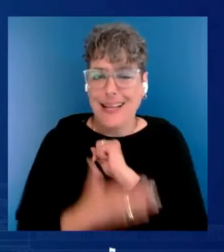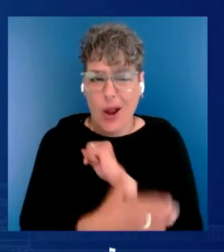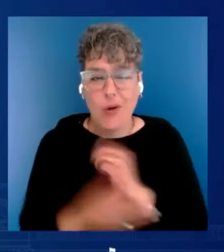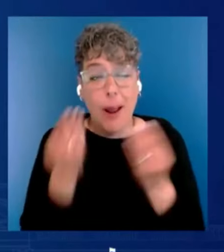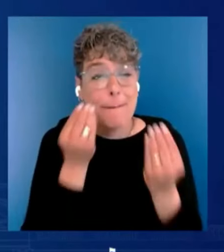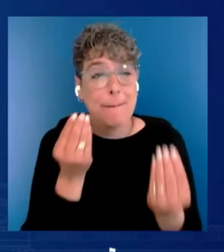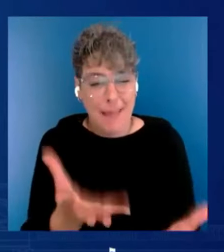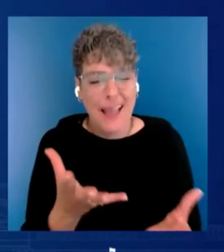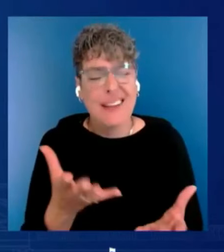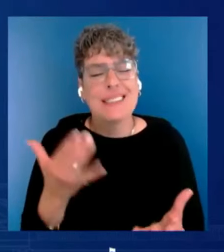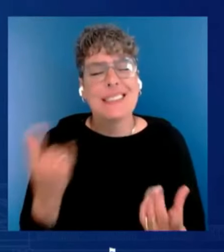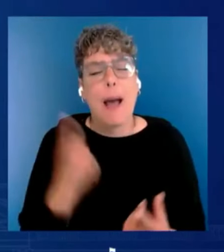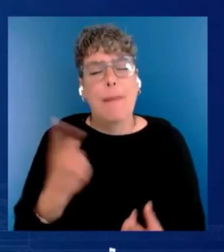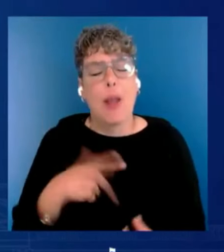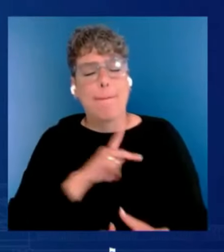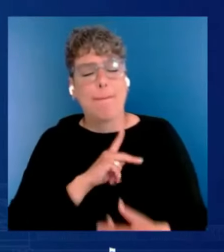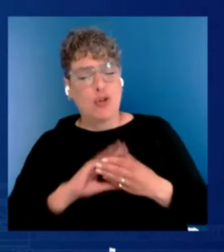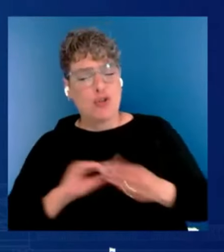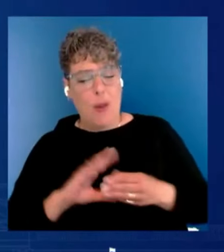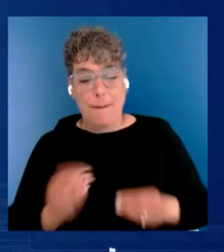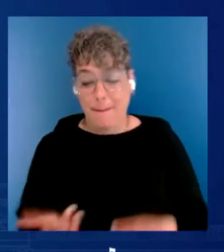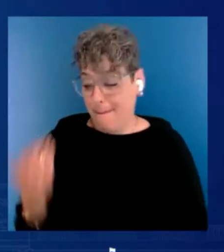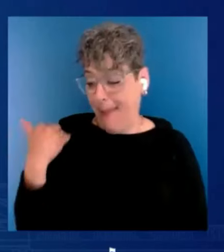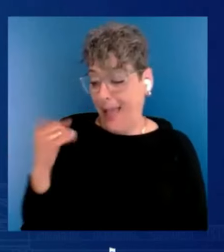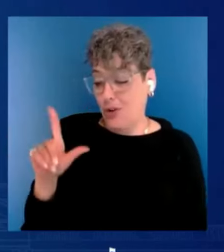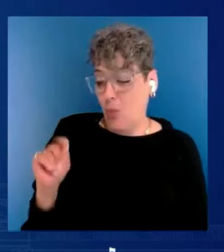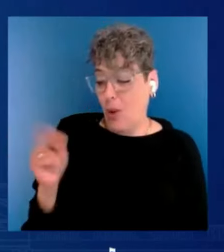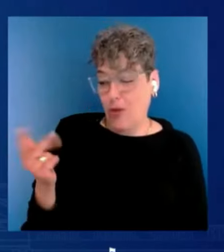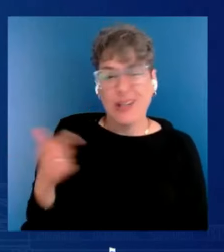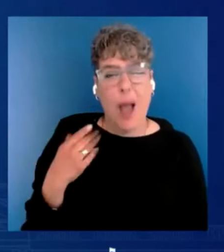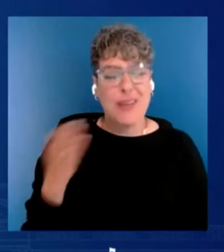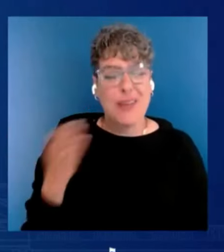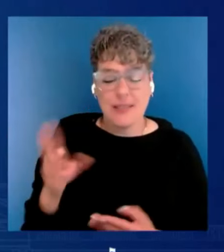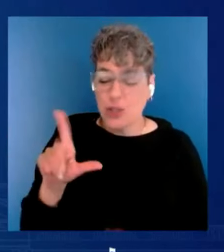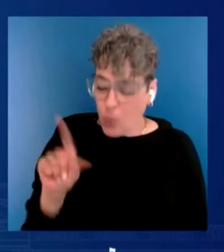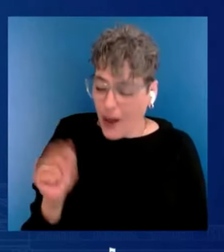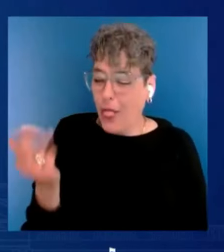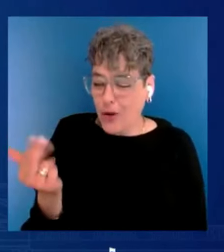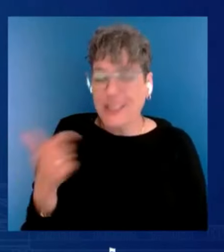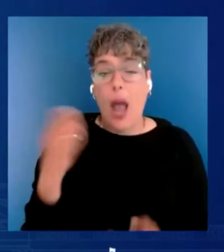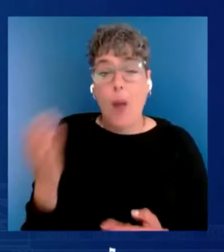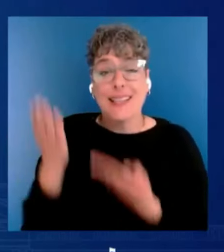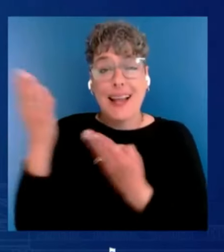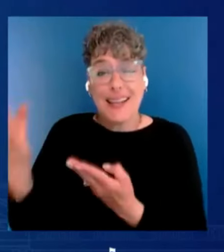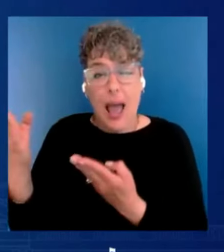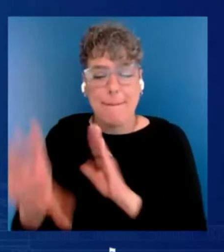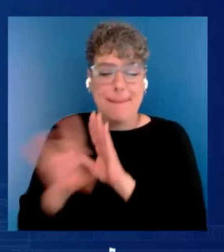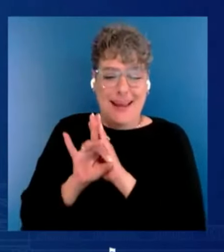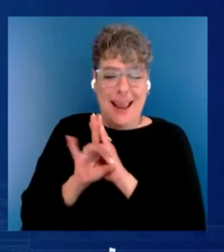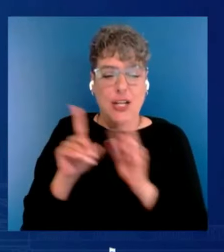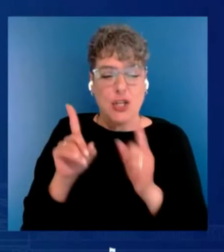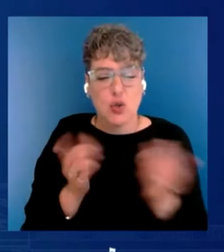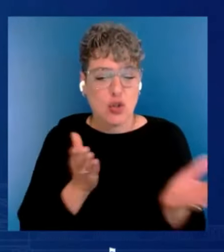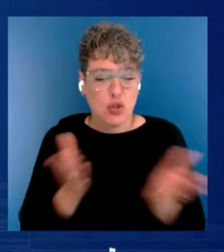2013, when I was nominated to serve in this role as Surgeon General by President Obama, and to be the first